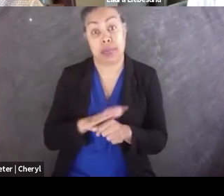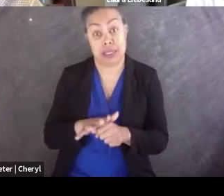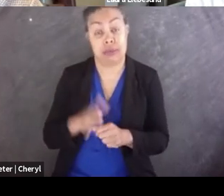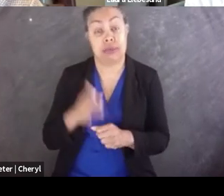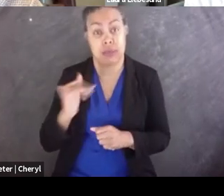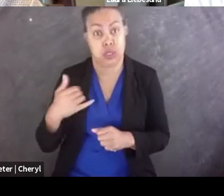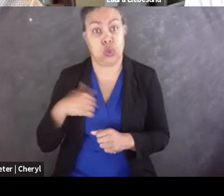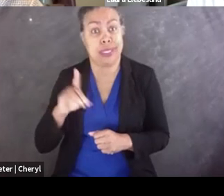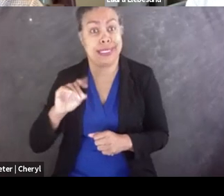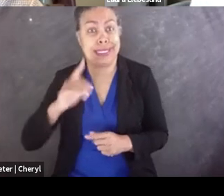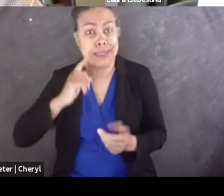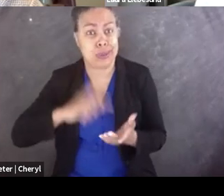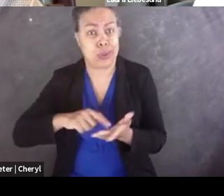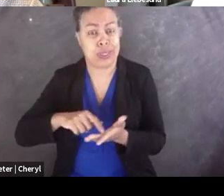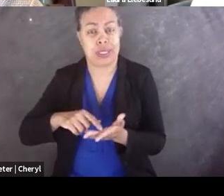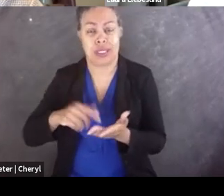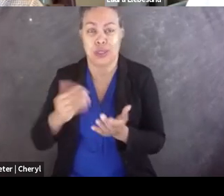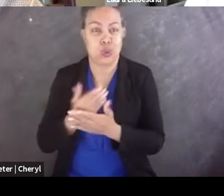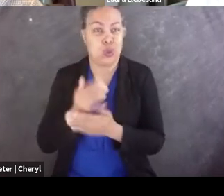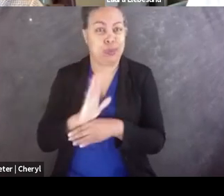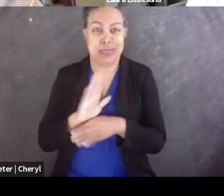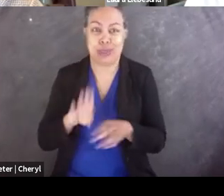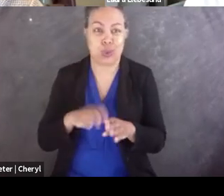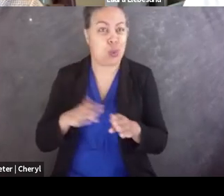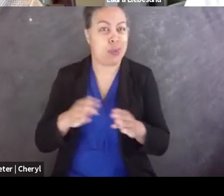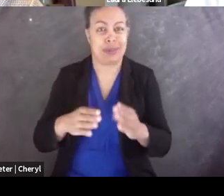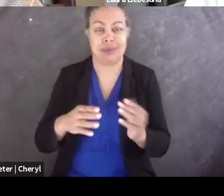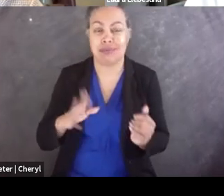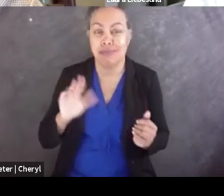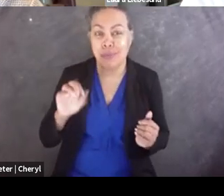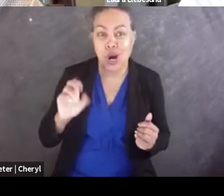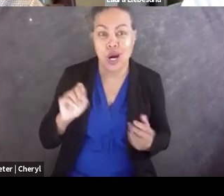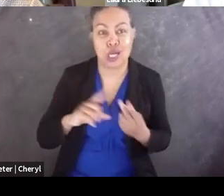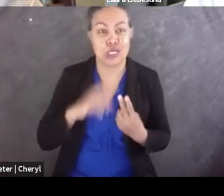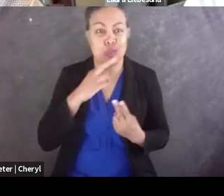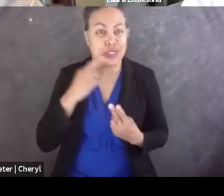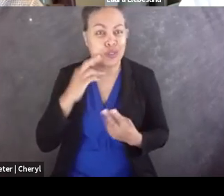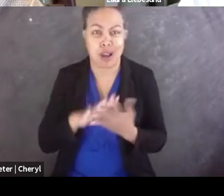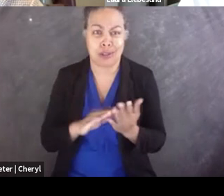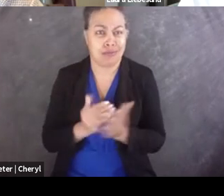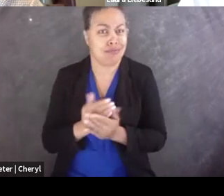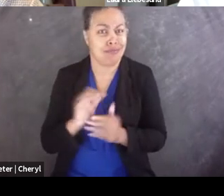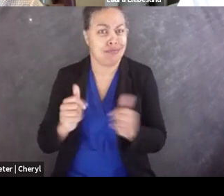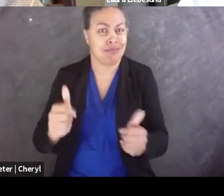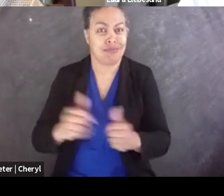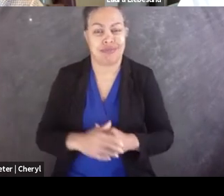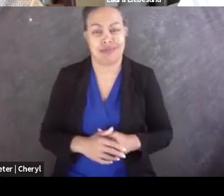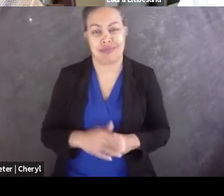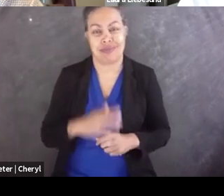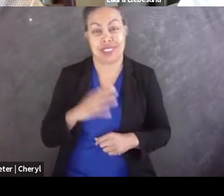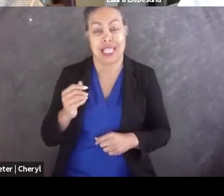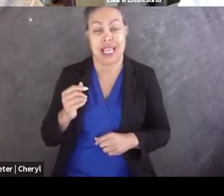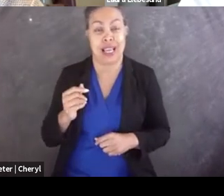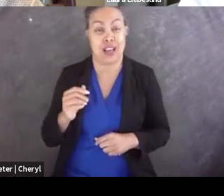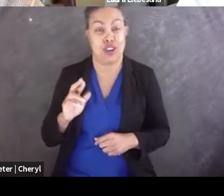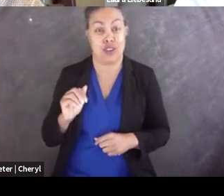see new openings in bars and restaurants in the neighborhood. And Rammy Awards galore,